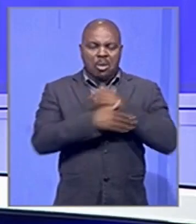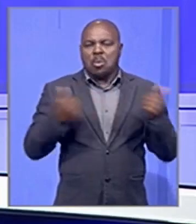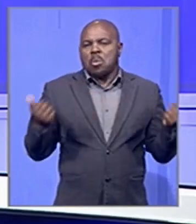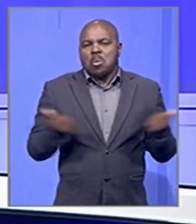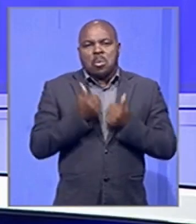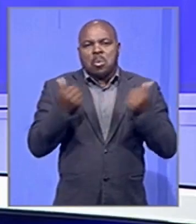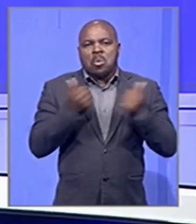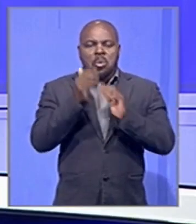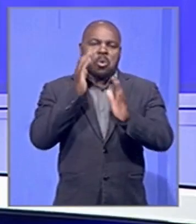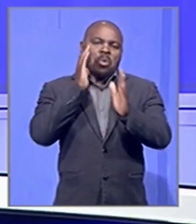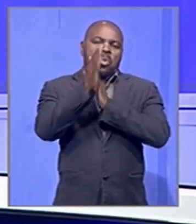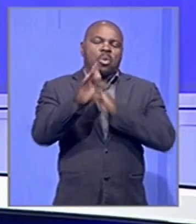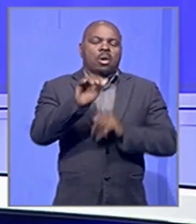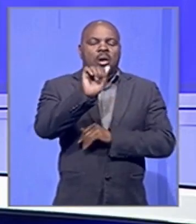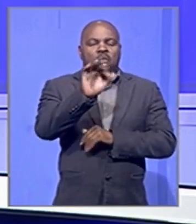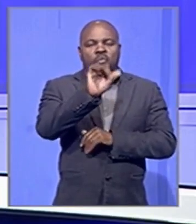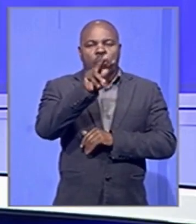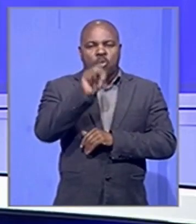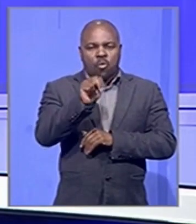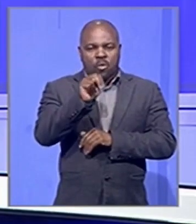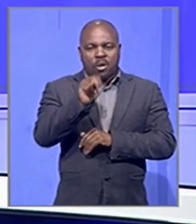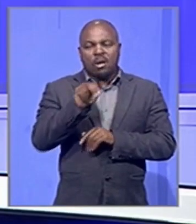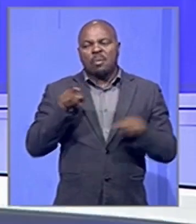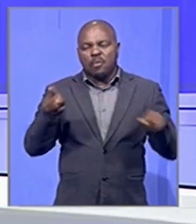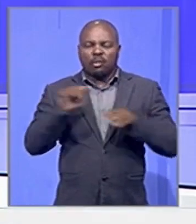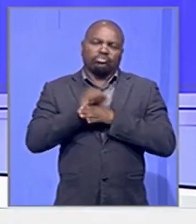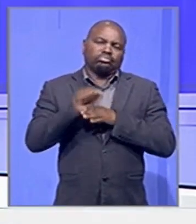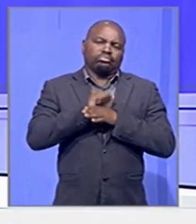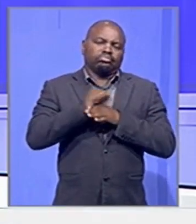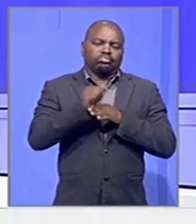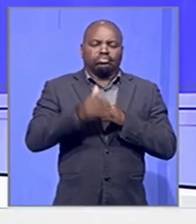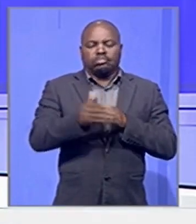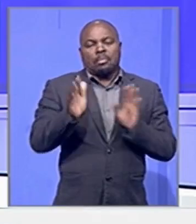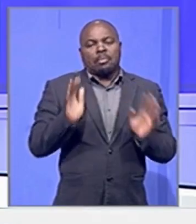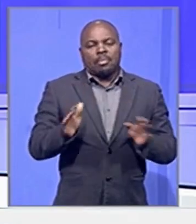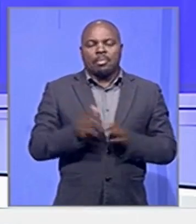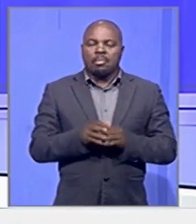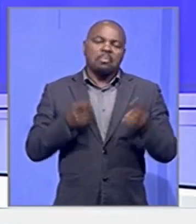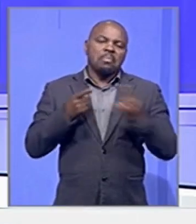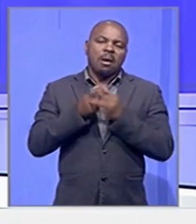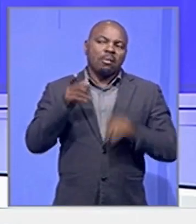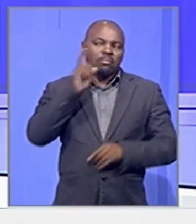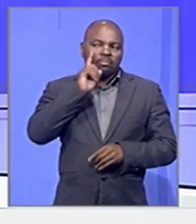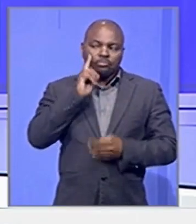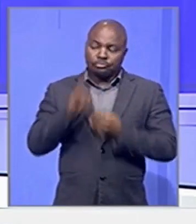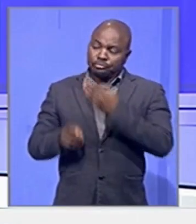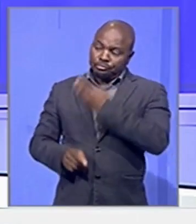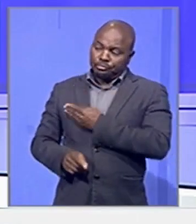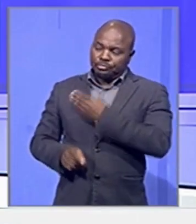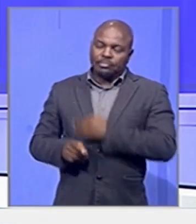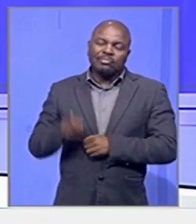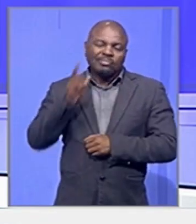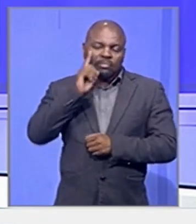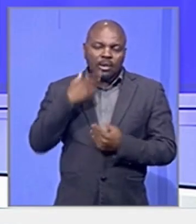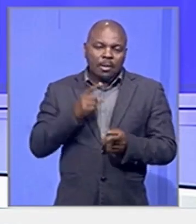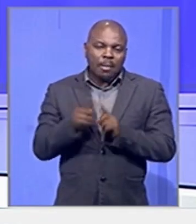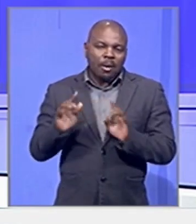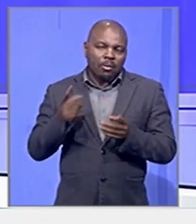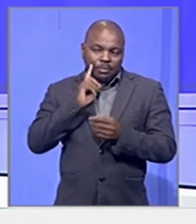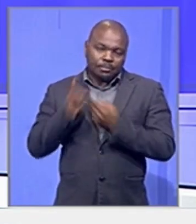qualifietse metshameko ya kontinente ya AFCON di ikatisitse metshameko eo. A re kgabaganyetse kwa FNB go go nopolela tsa ga